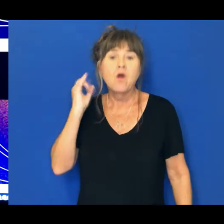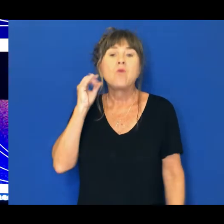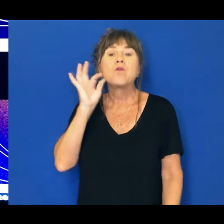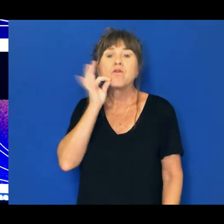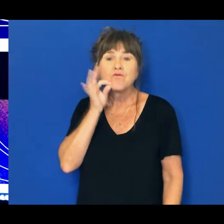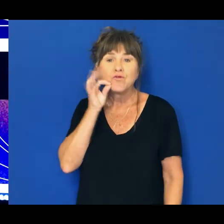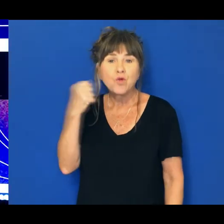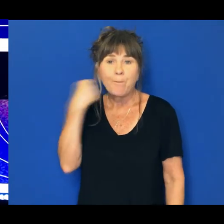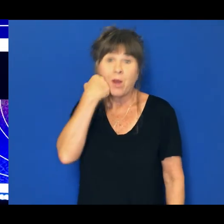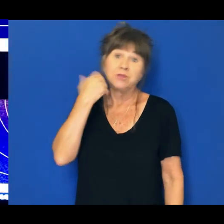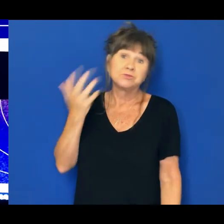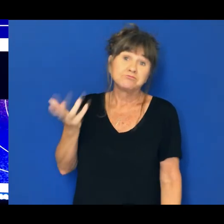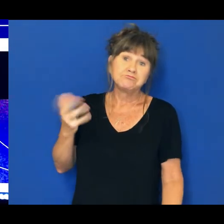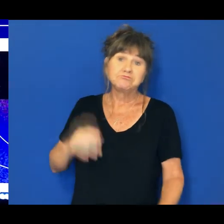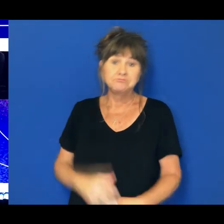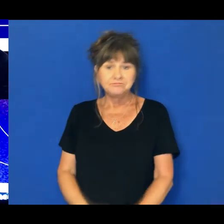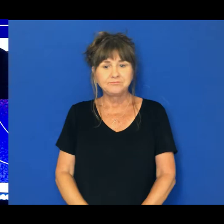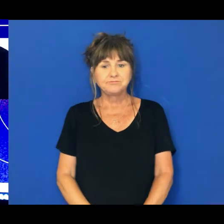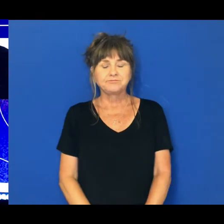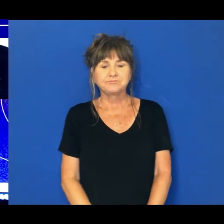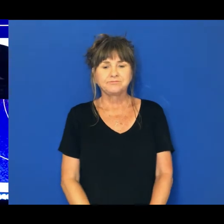Let me get the fruit punch.